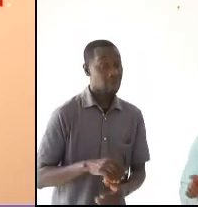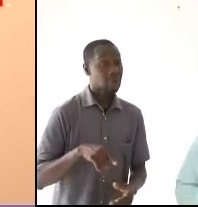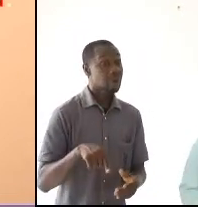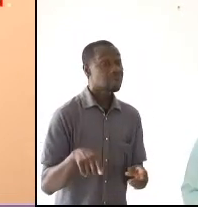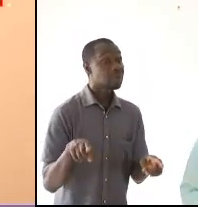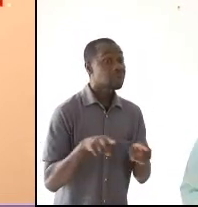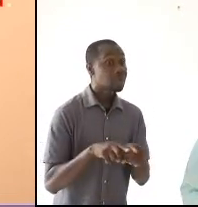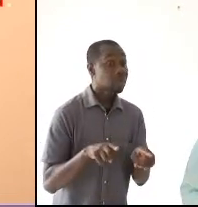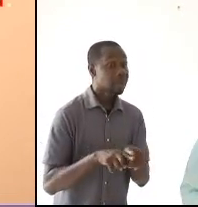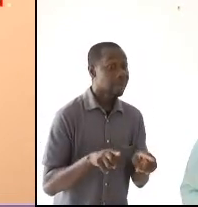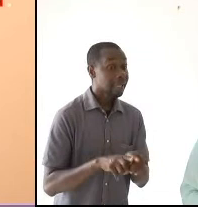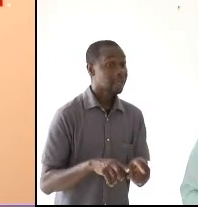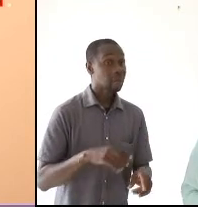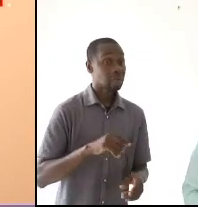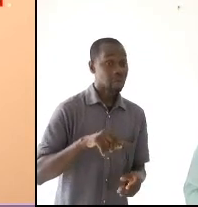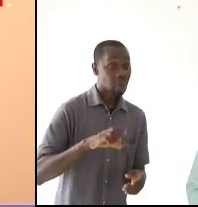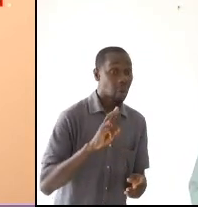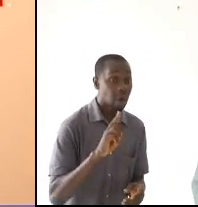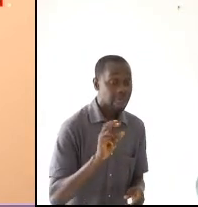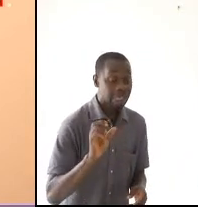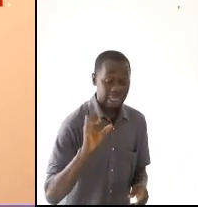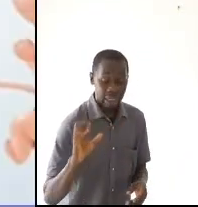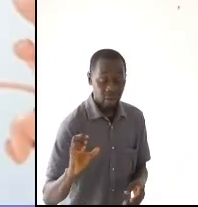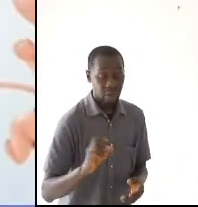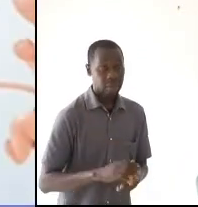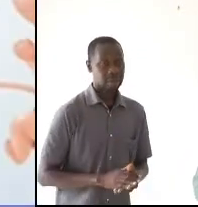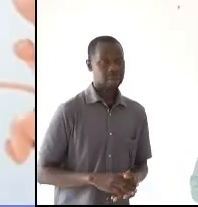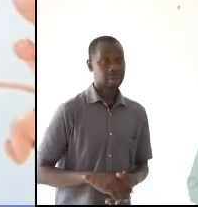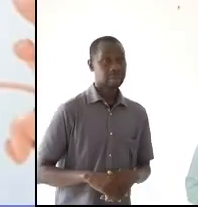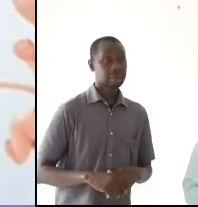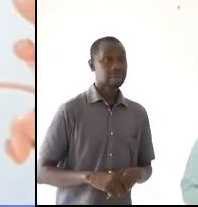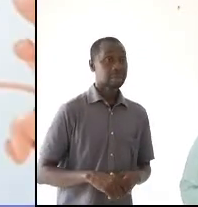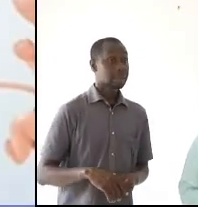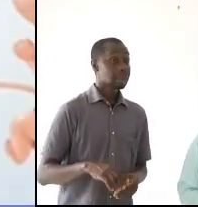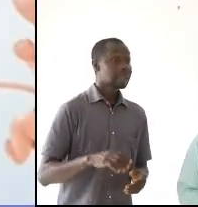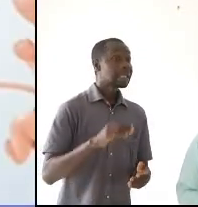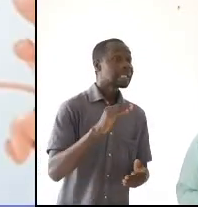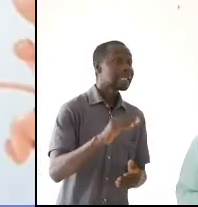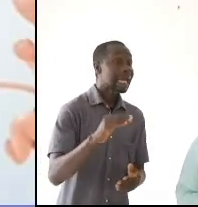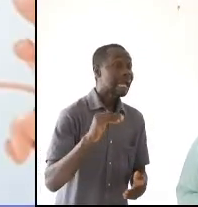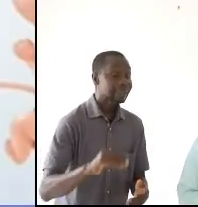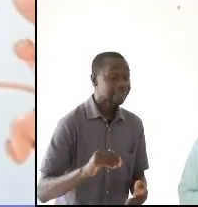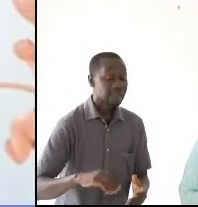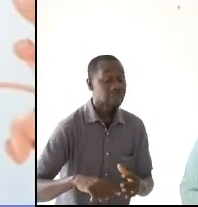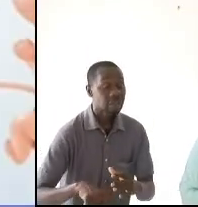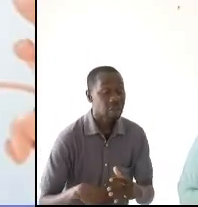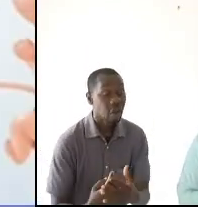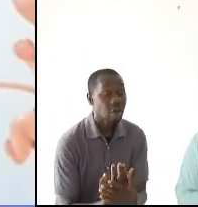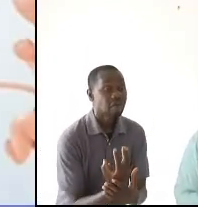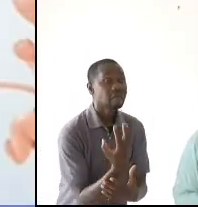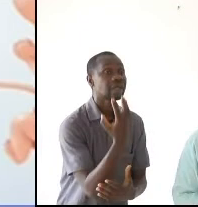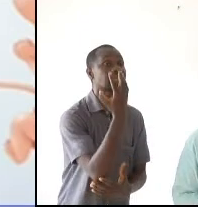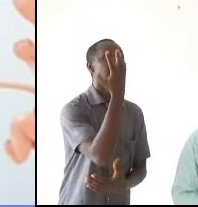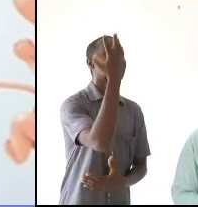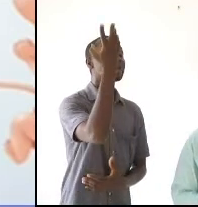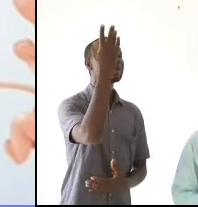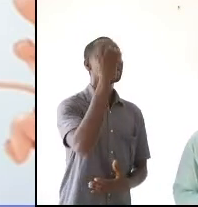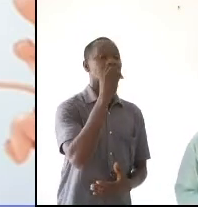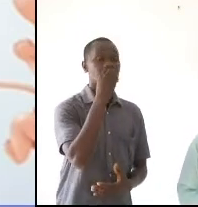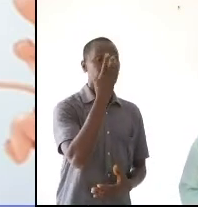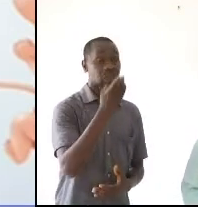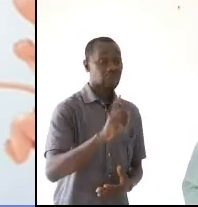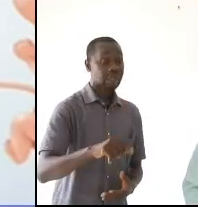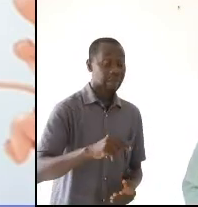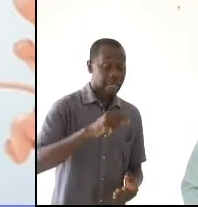the blood vessels in the umbilical cord. So these are the stages in development. Remember, we're talking about